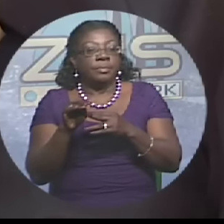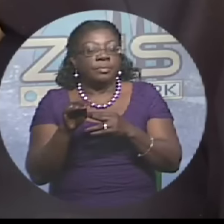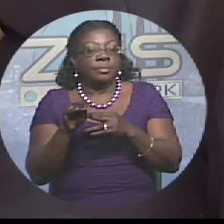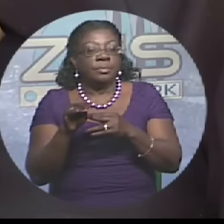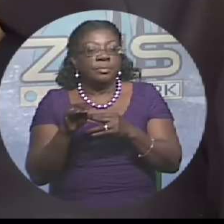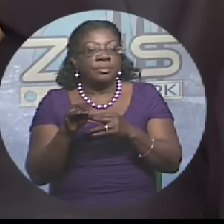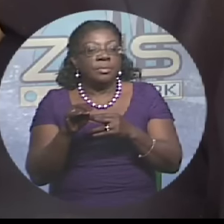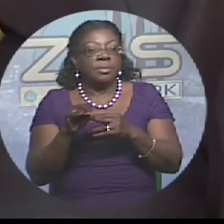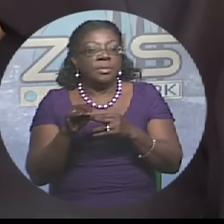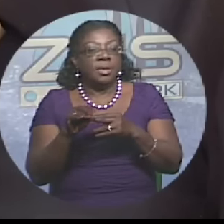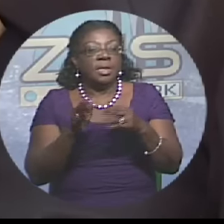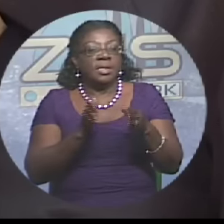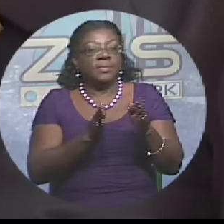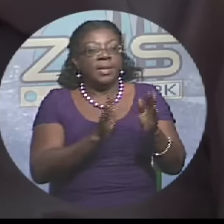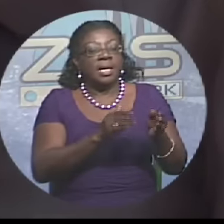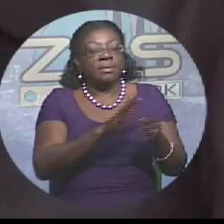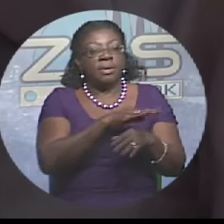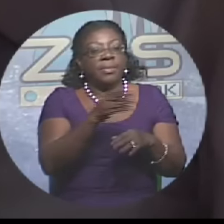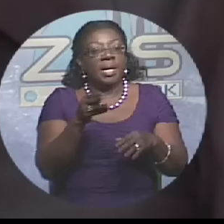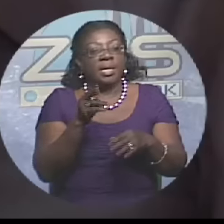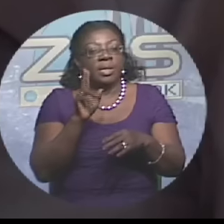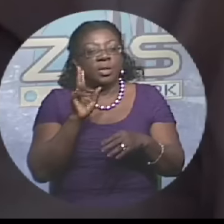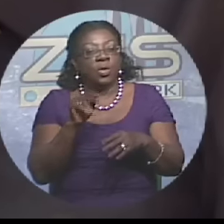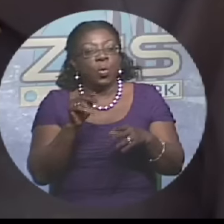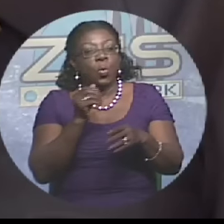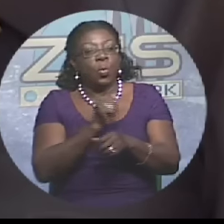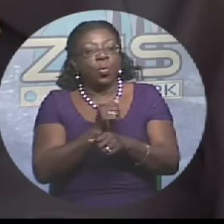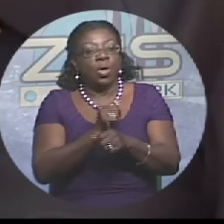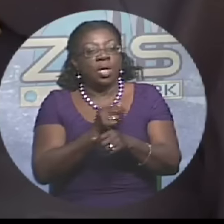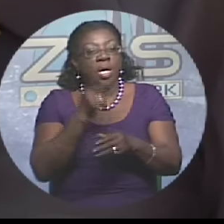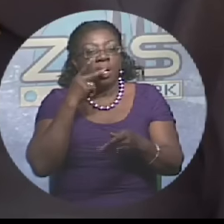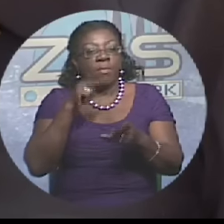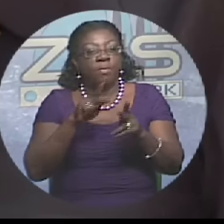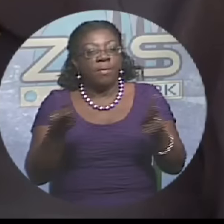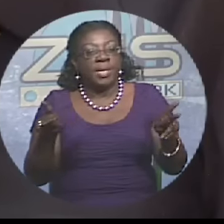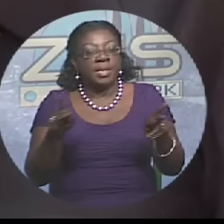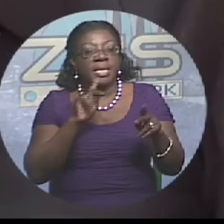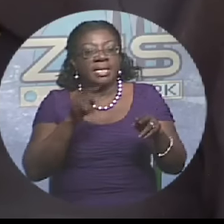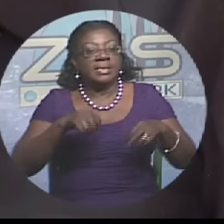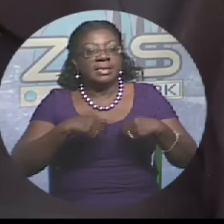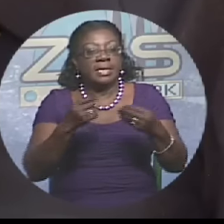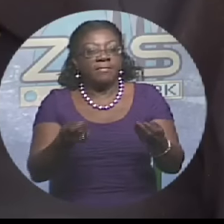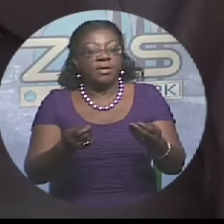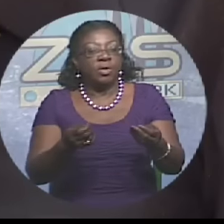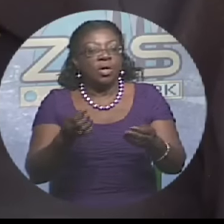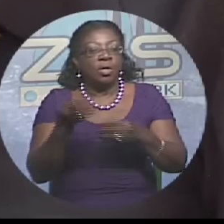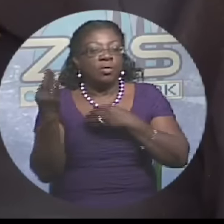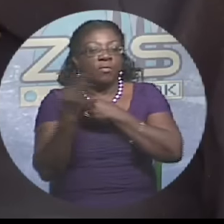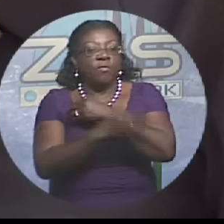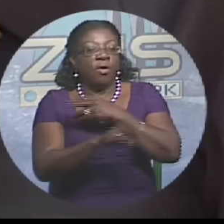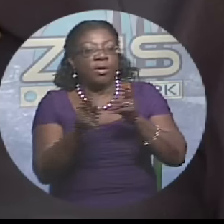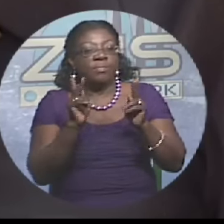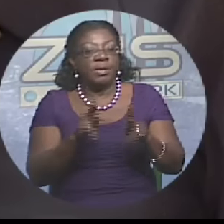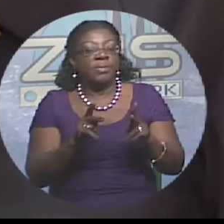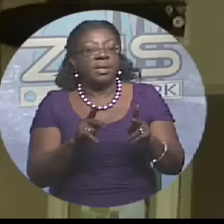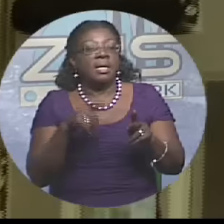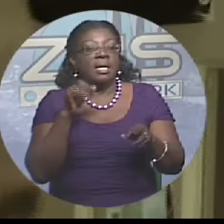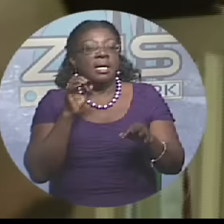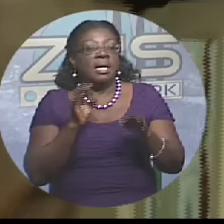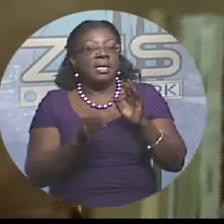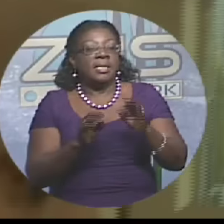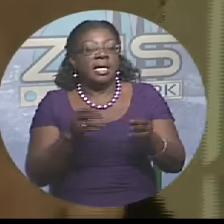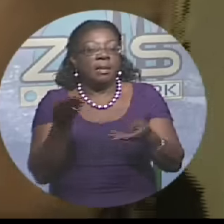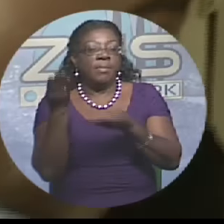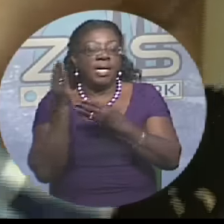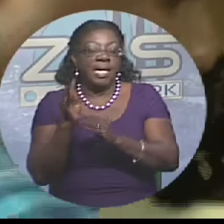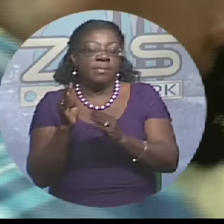is designed whereby no work permit is issued if there are qualified Bahamians available to do that job. In